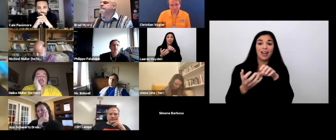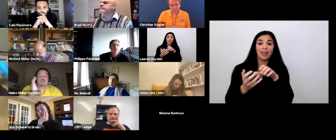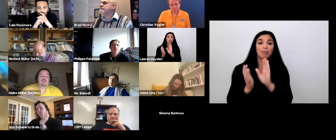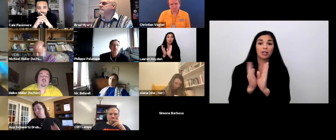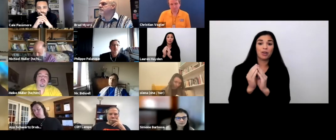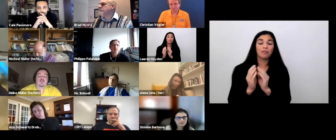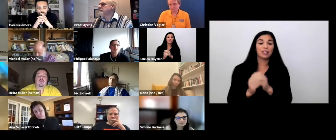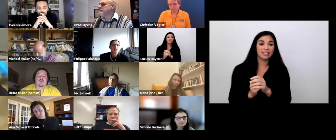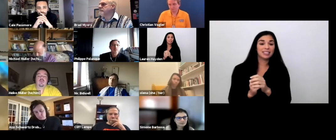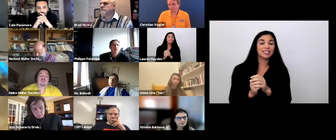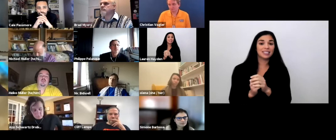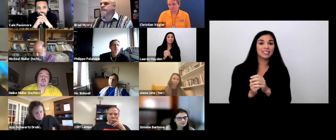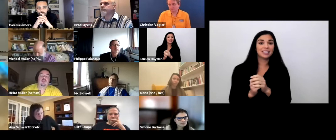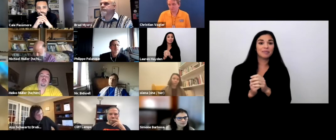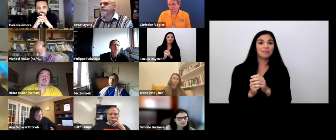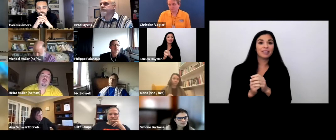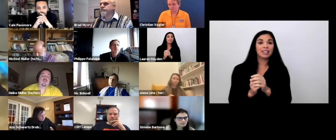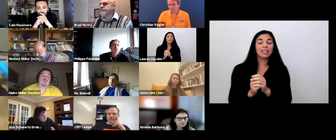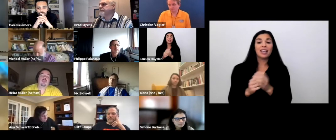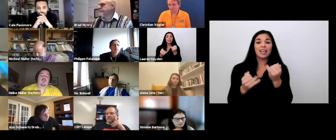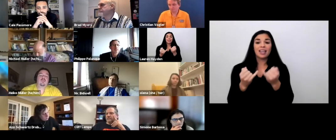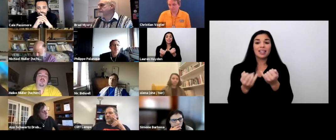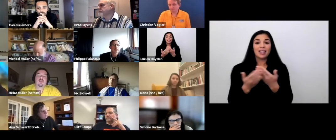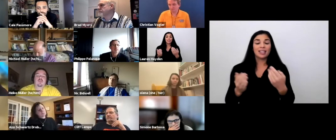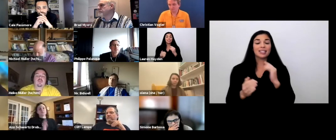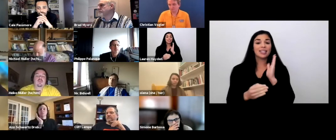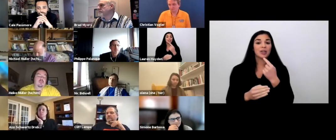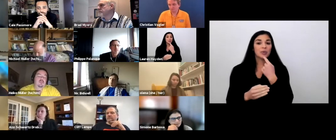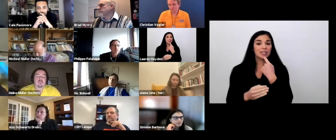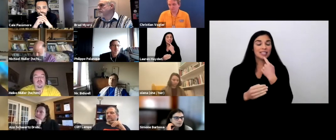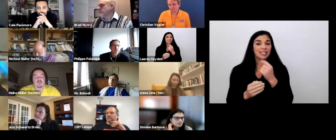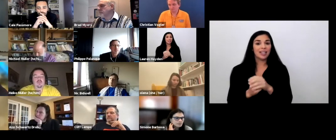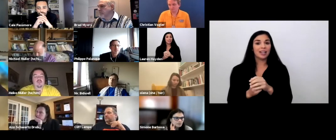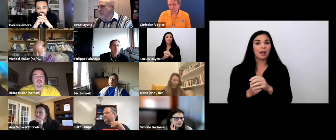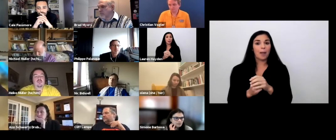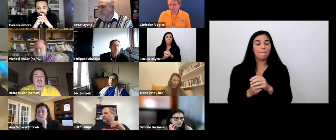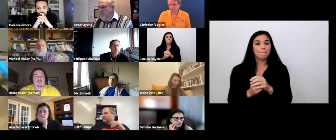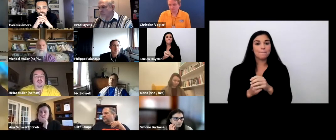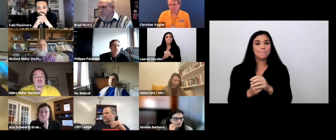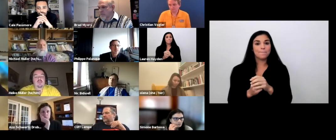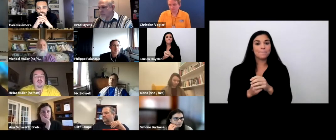And last thing I would say here is that